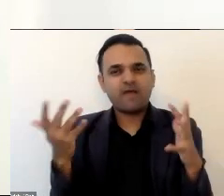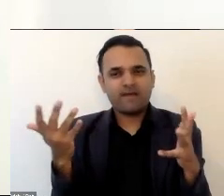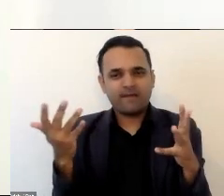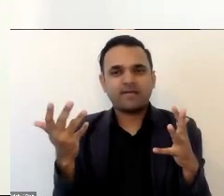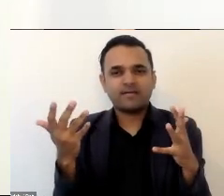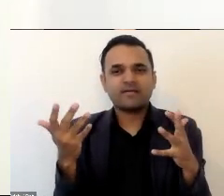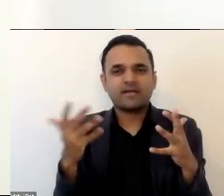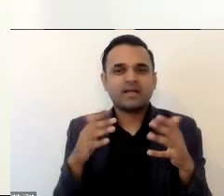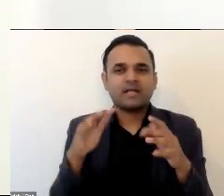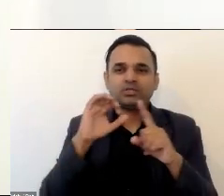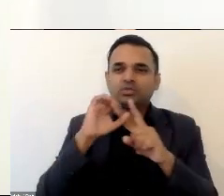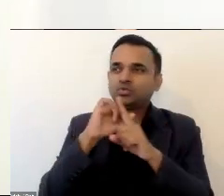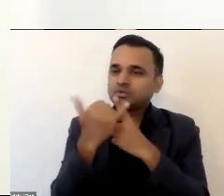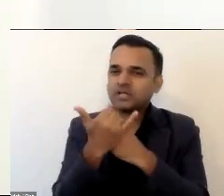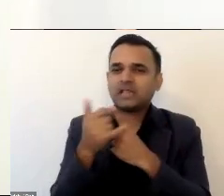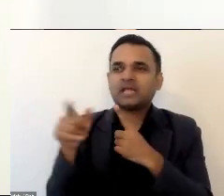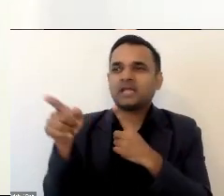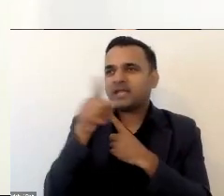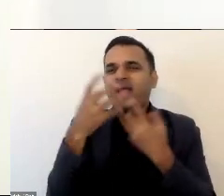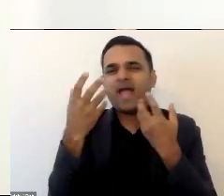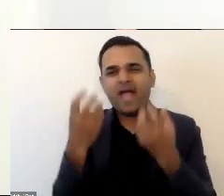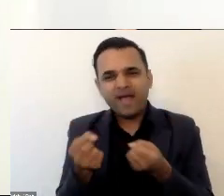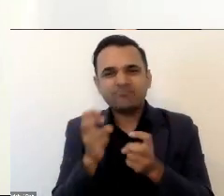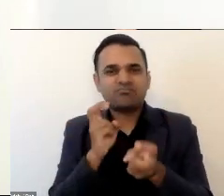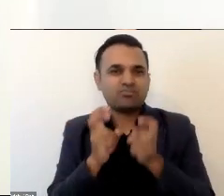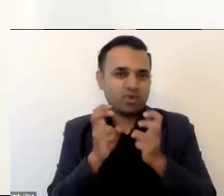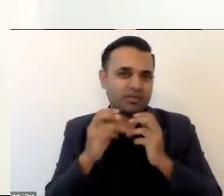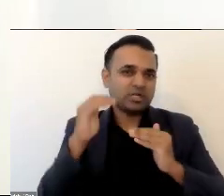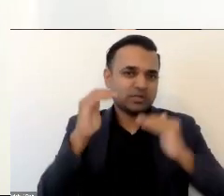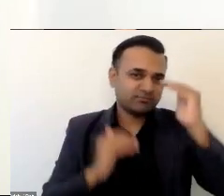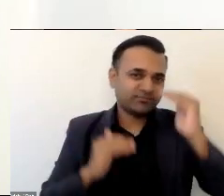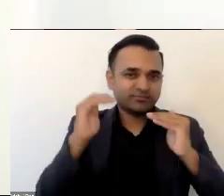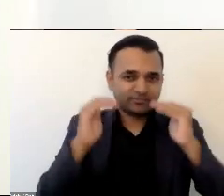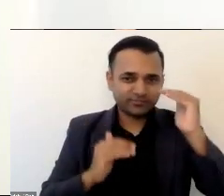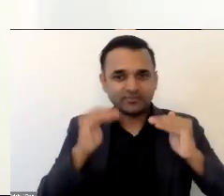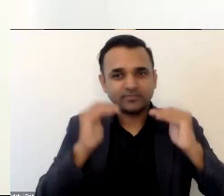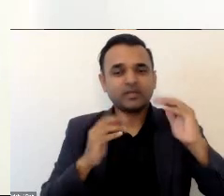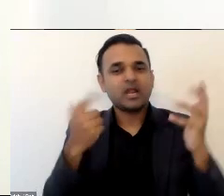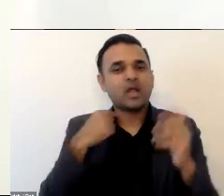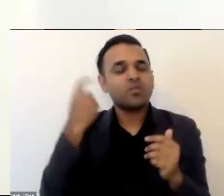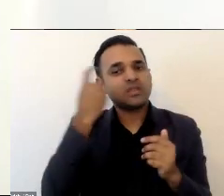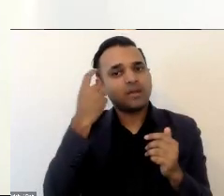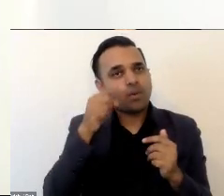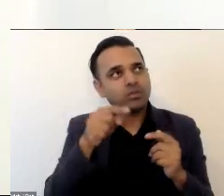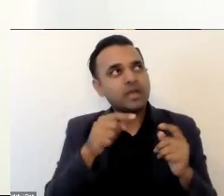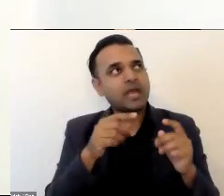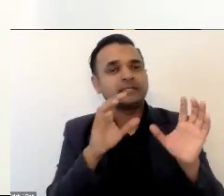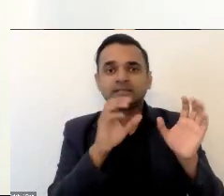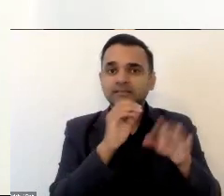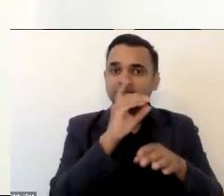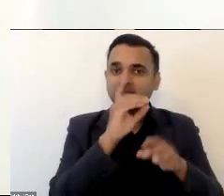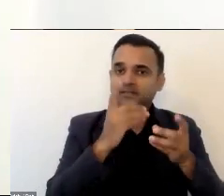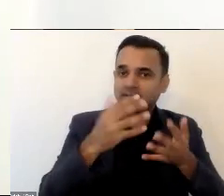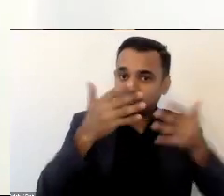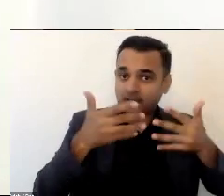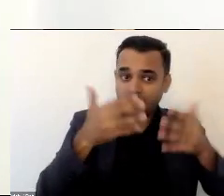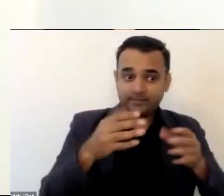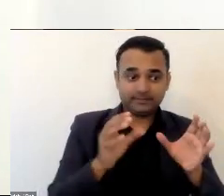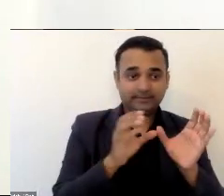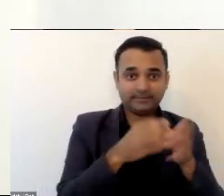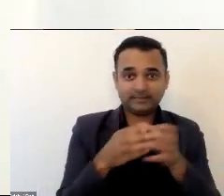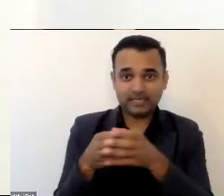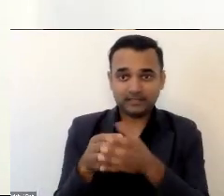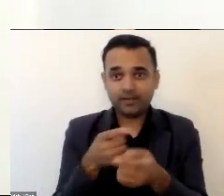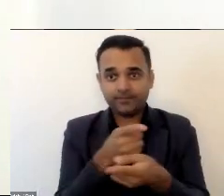Australia who are of Indigenous background, so Aboriginal and Torres Strait Islander people, who on average have a